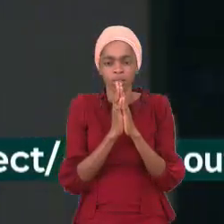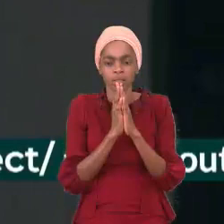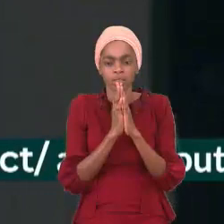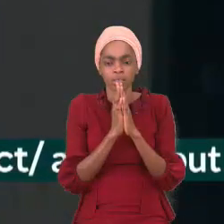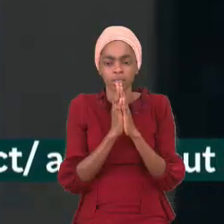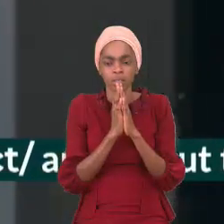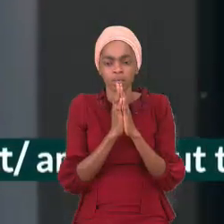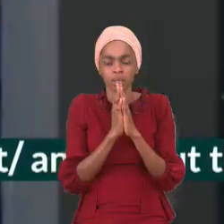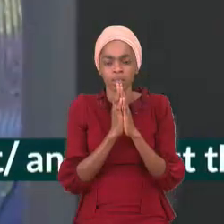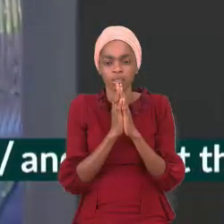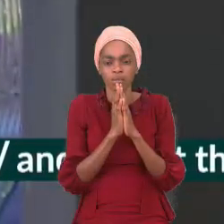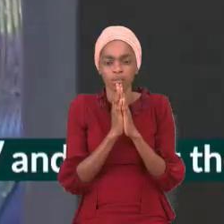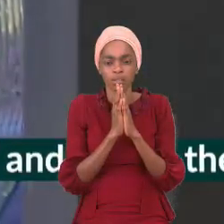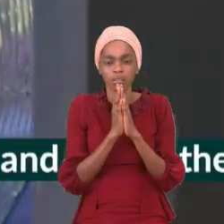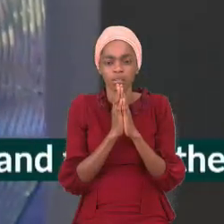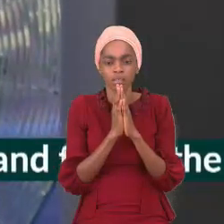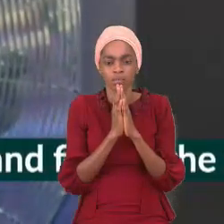counselors, are you through to my left?